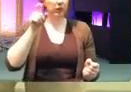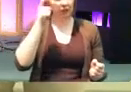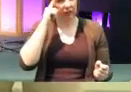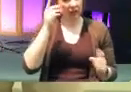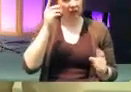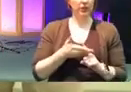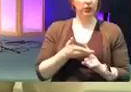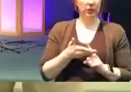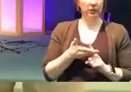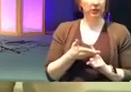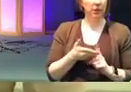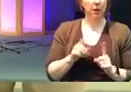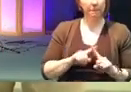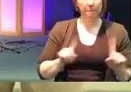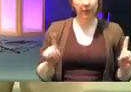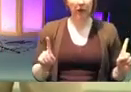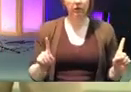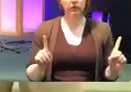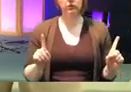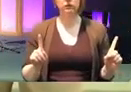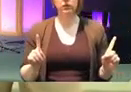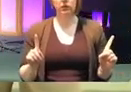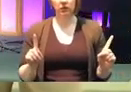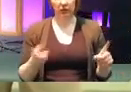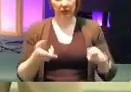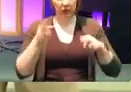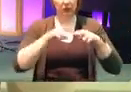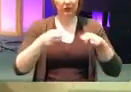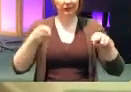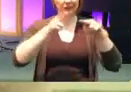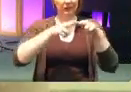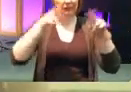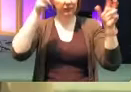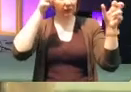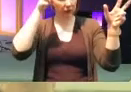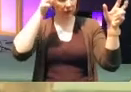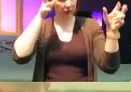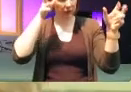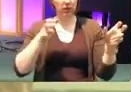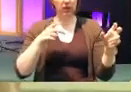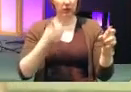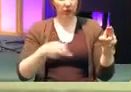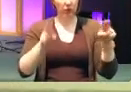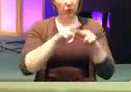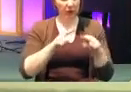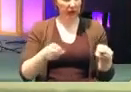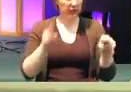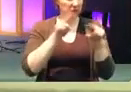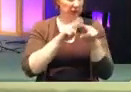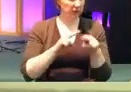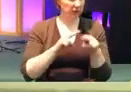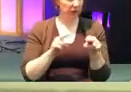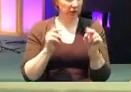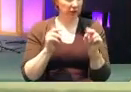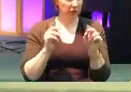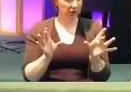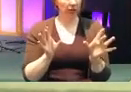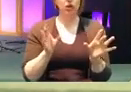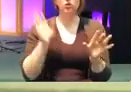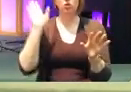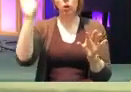I will tell you right now that with the increase of wickedness and the increase of evil, your